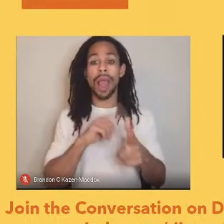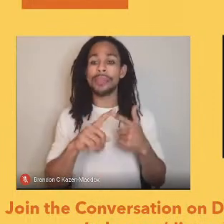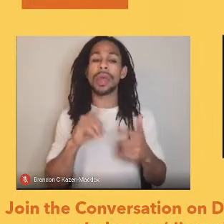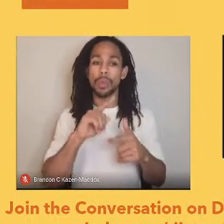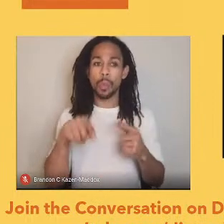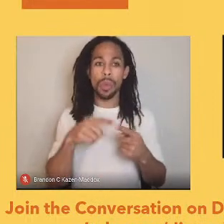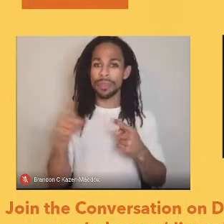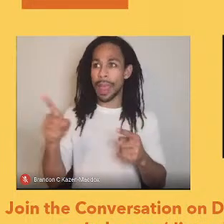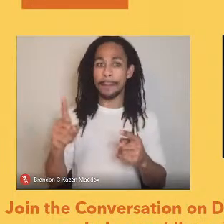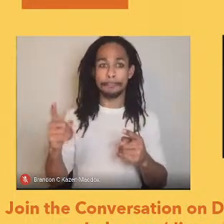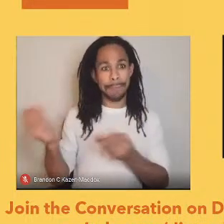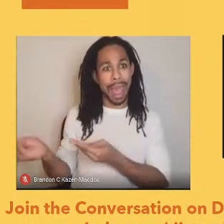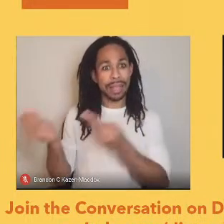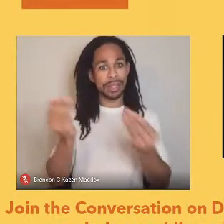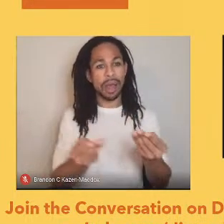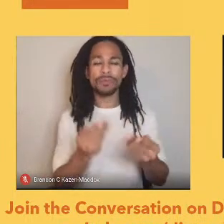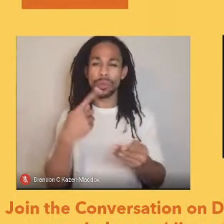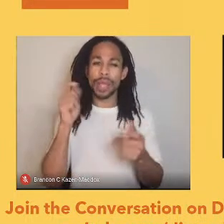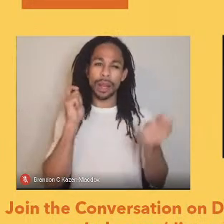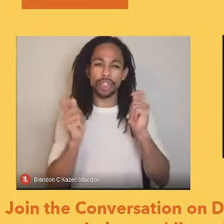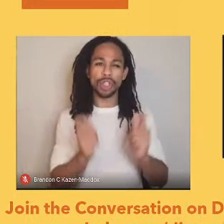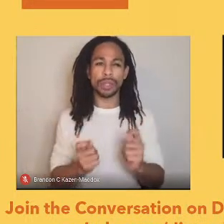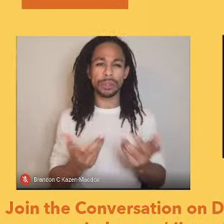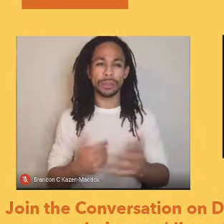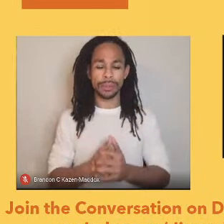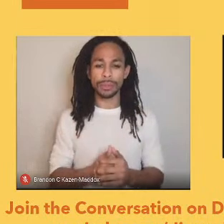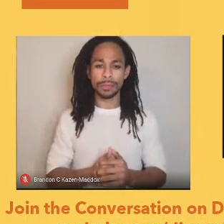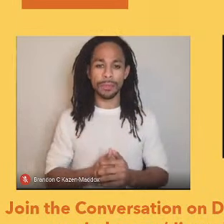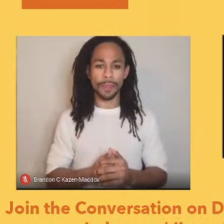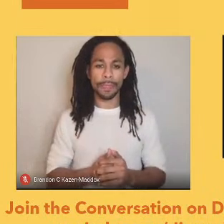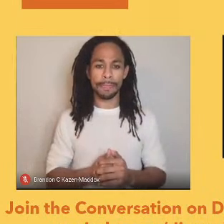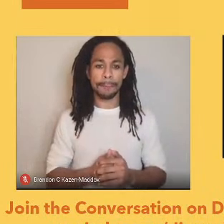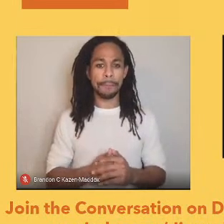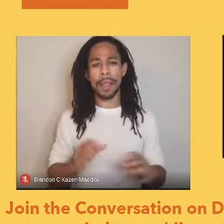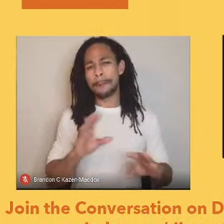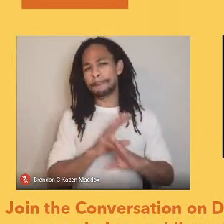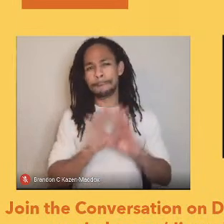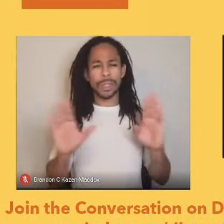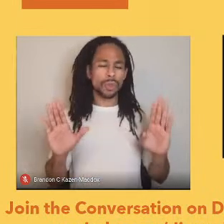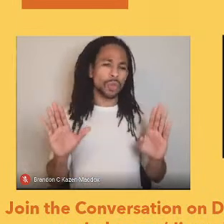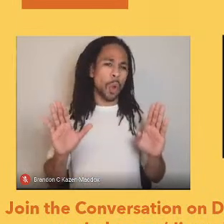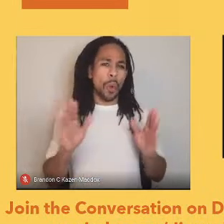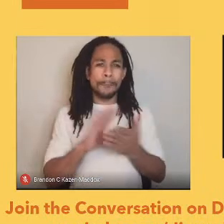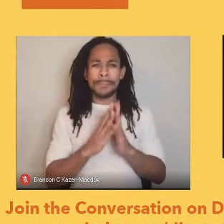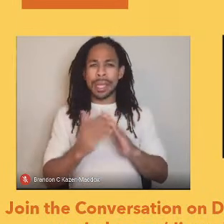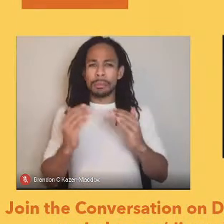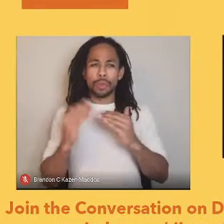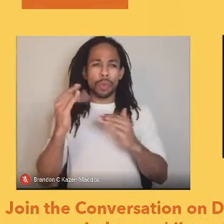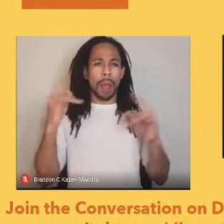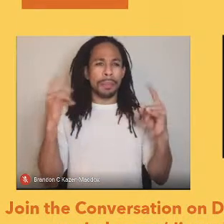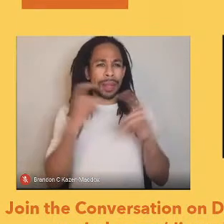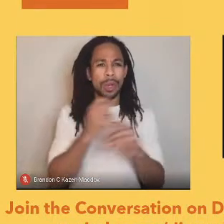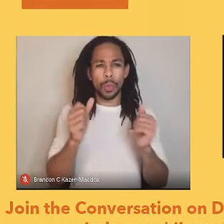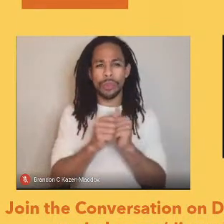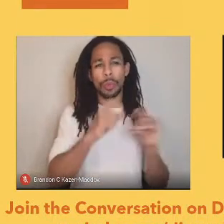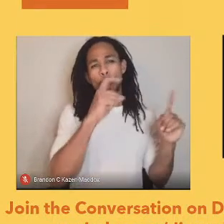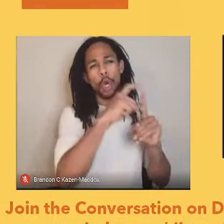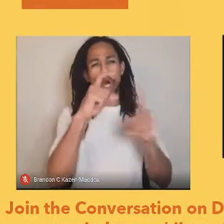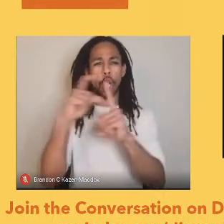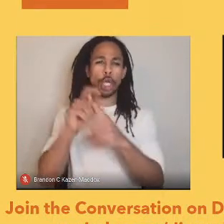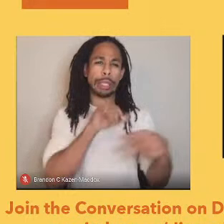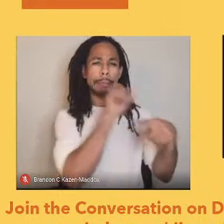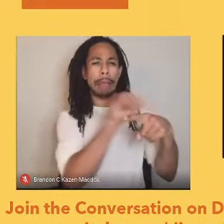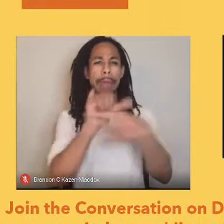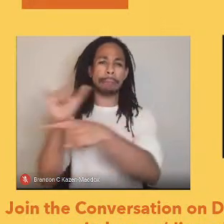adjustments accordingly. But definitely, don't get too complicated in words out of comfort for anybody.